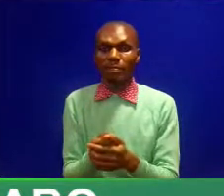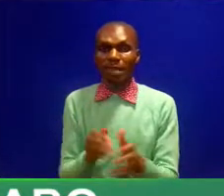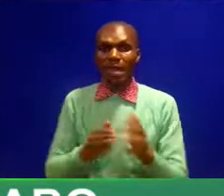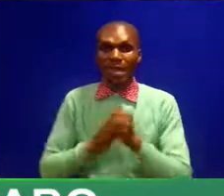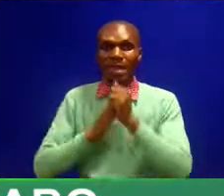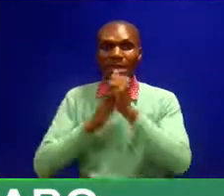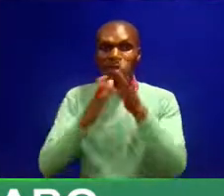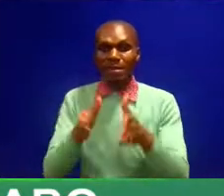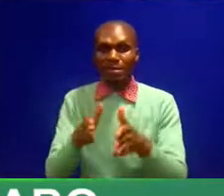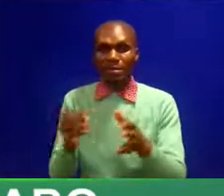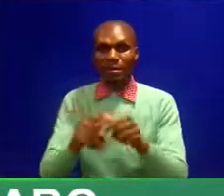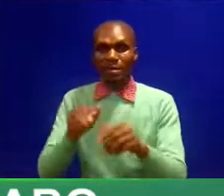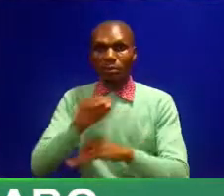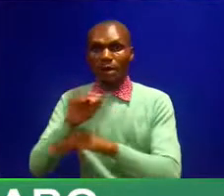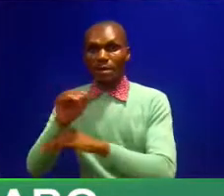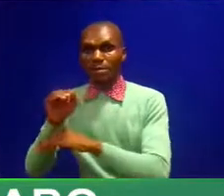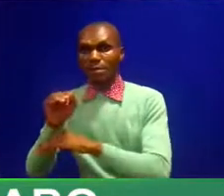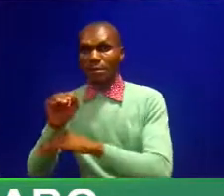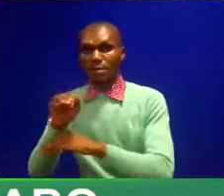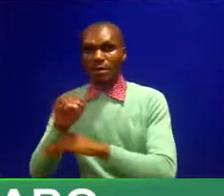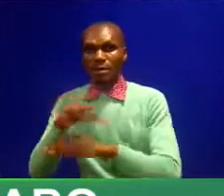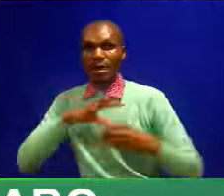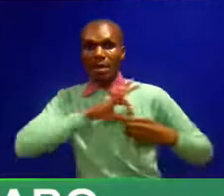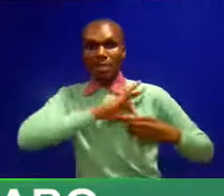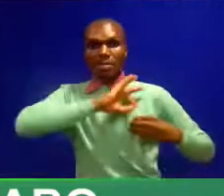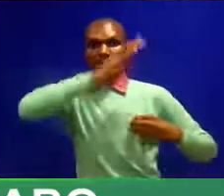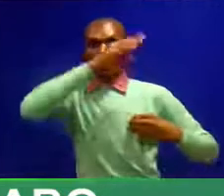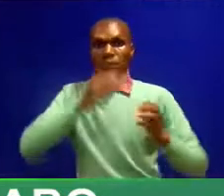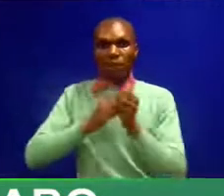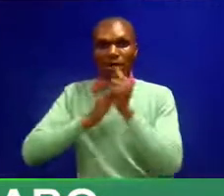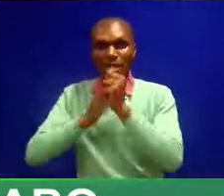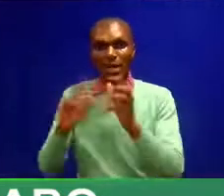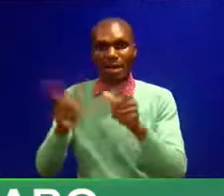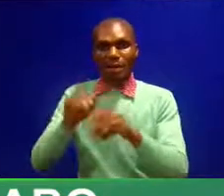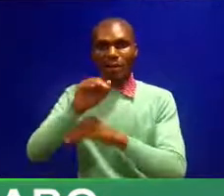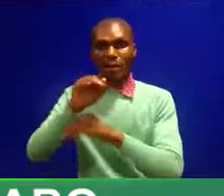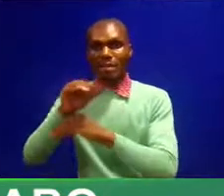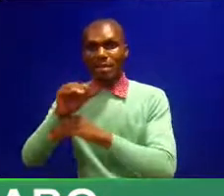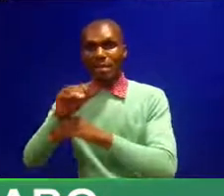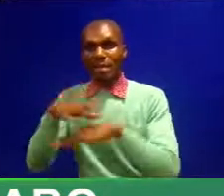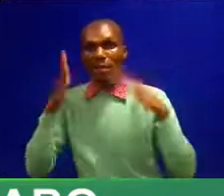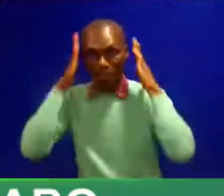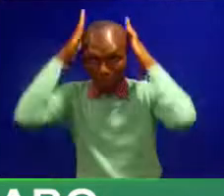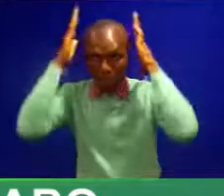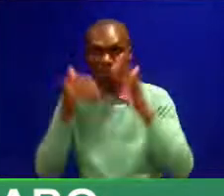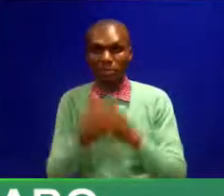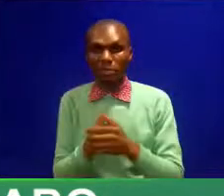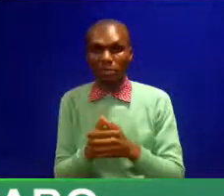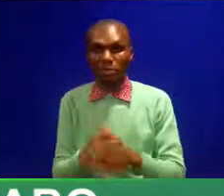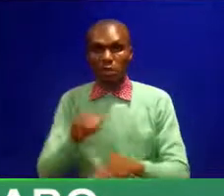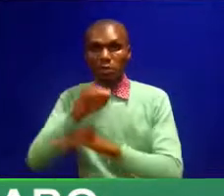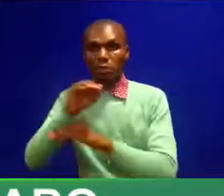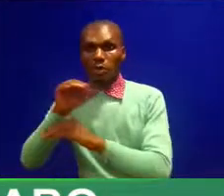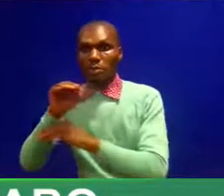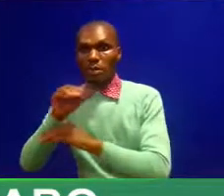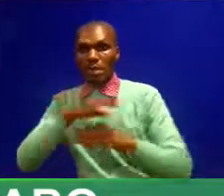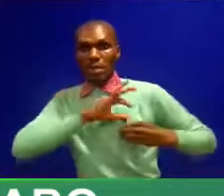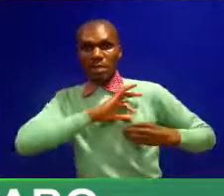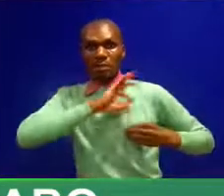leaders and to ask spiritual leaders, to ask our bishops, to